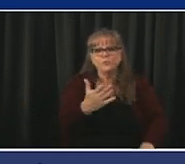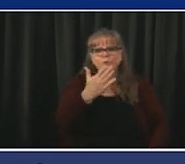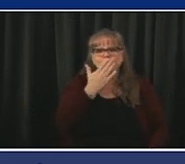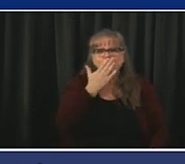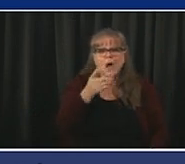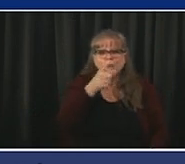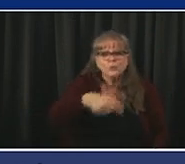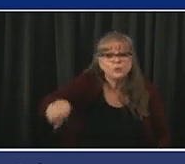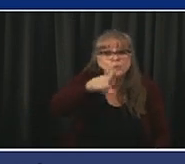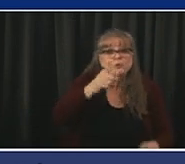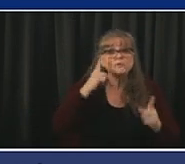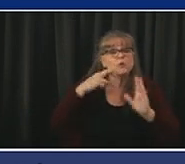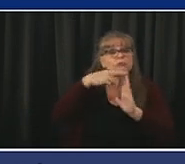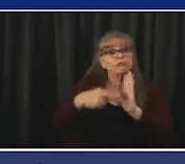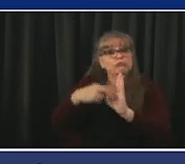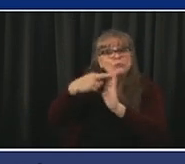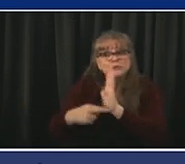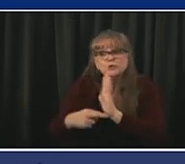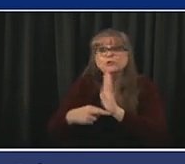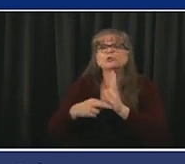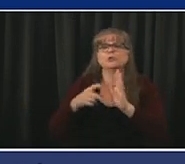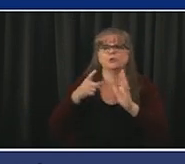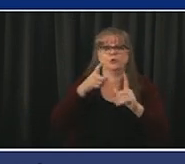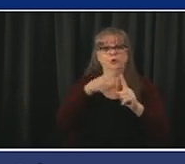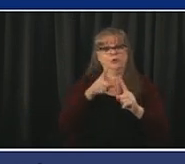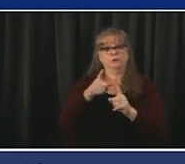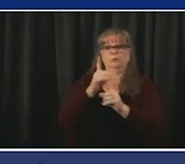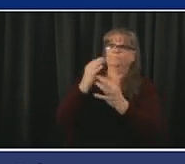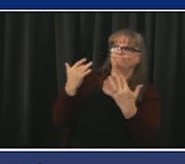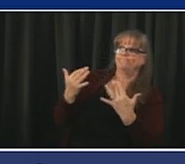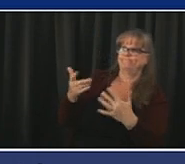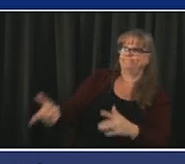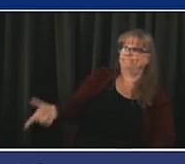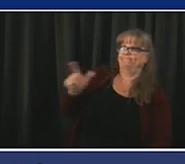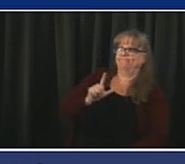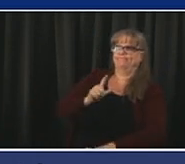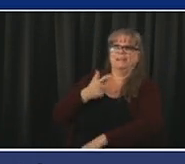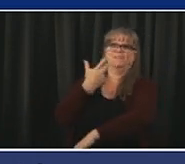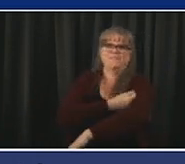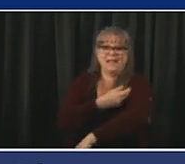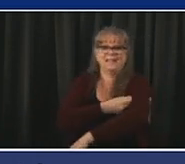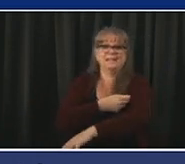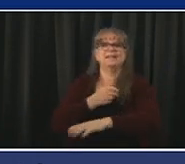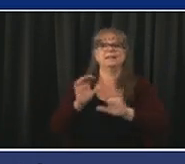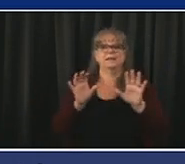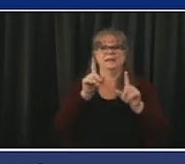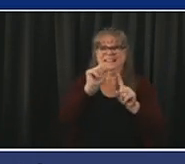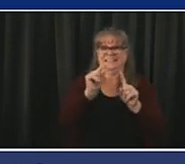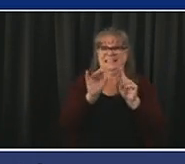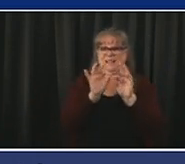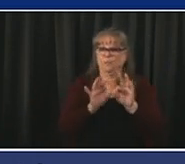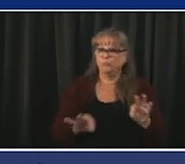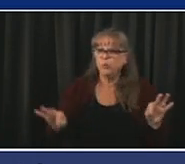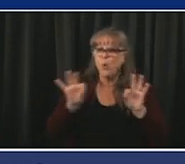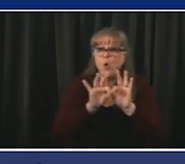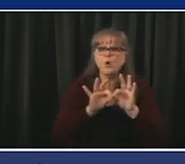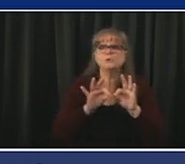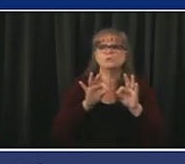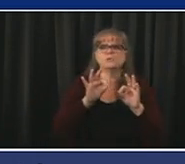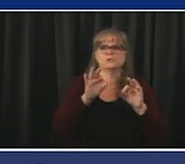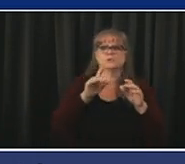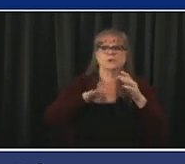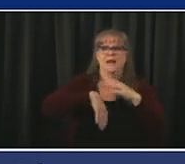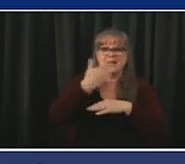vaccine. Getting this vaccine is safe, it is effective, and it is the critical next step in moving forward in ending this